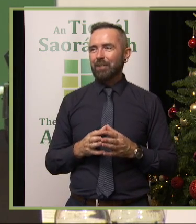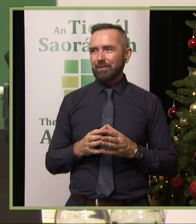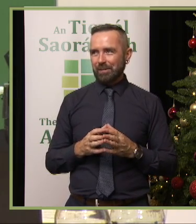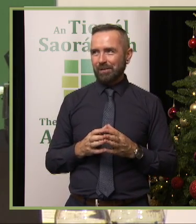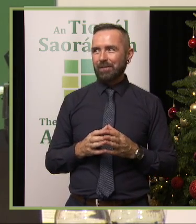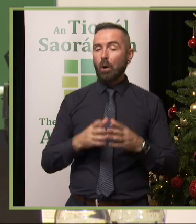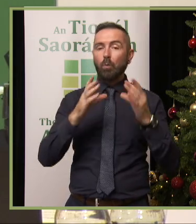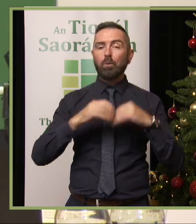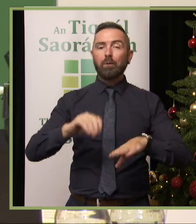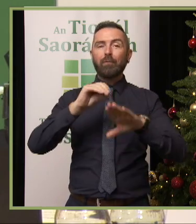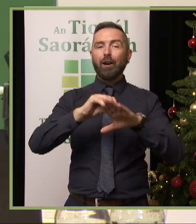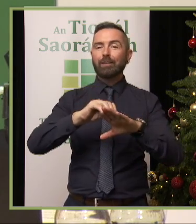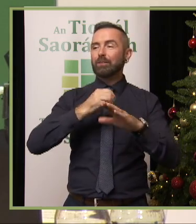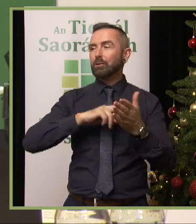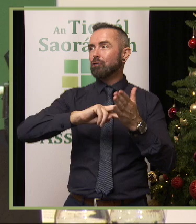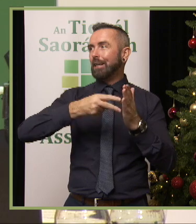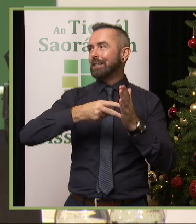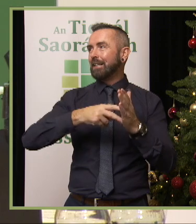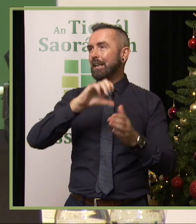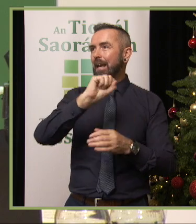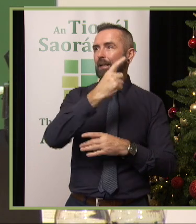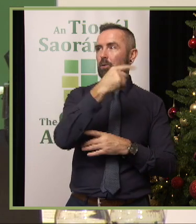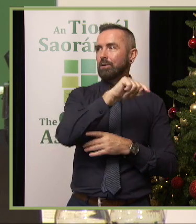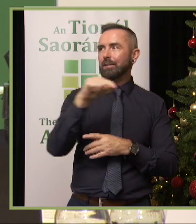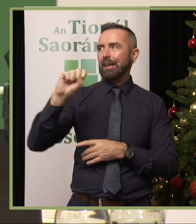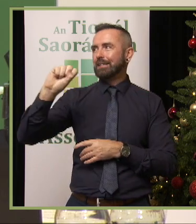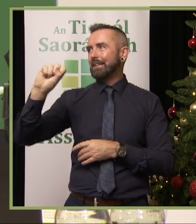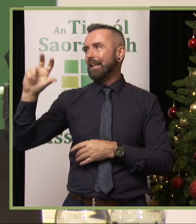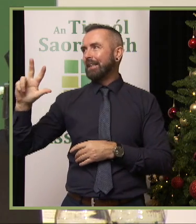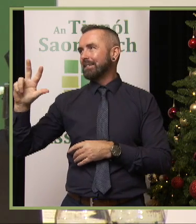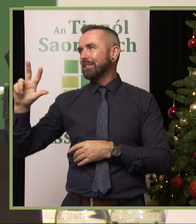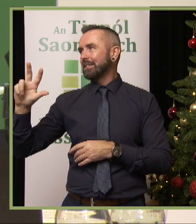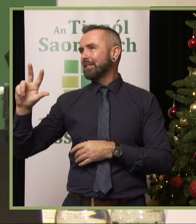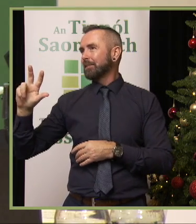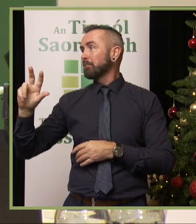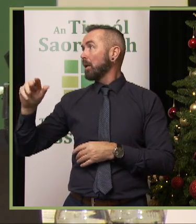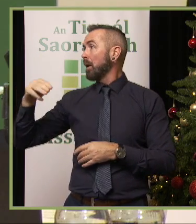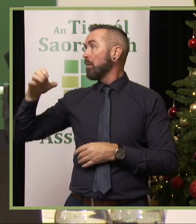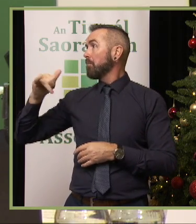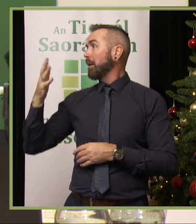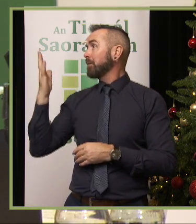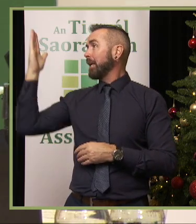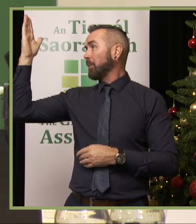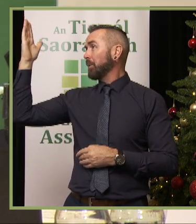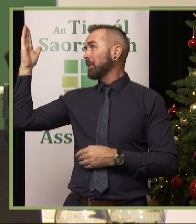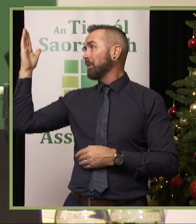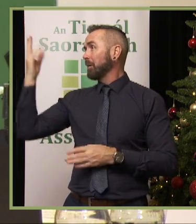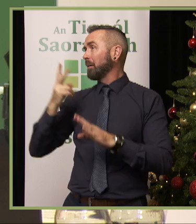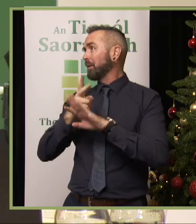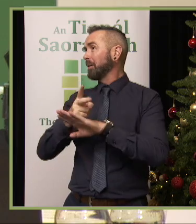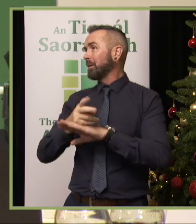strategy. Okay, S1 to S8. How are we? Oh, sorry, Mary. Mary has her hand up. Can we